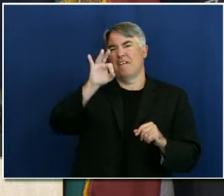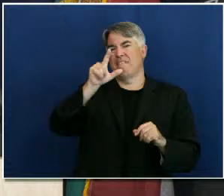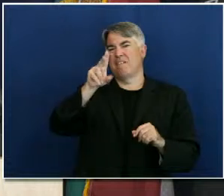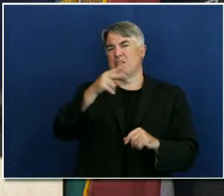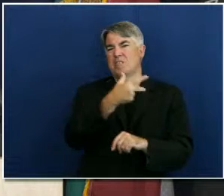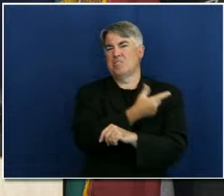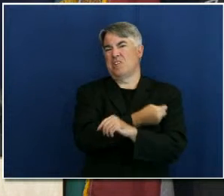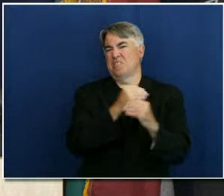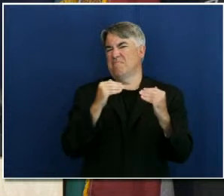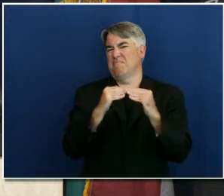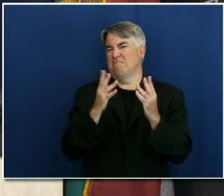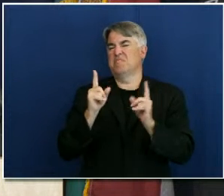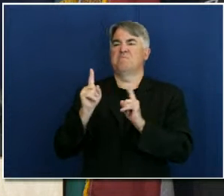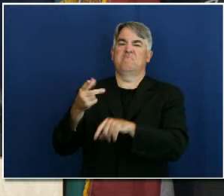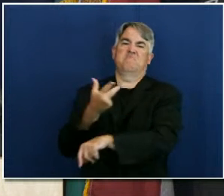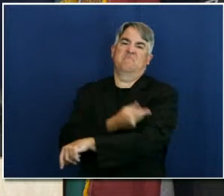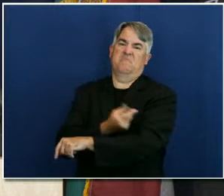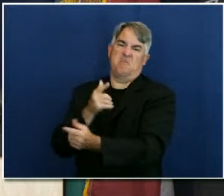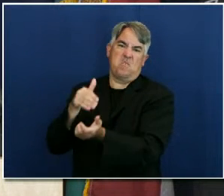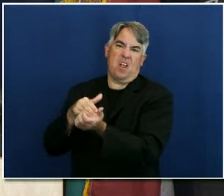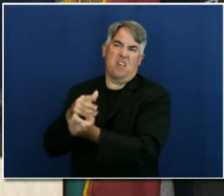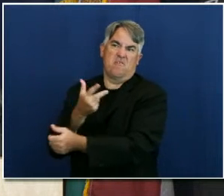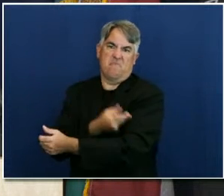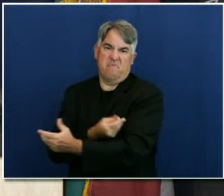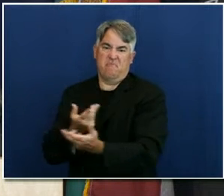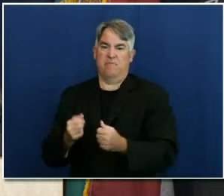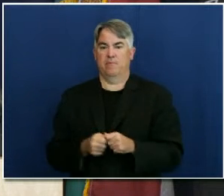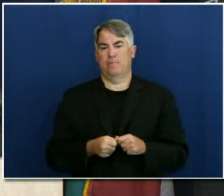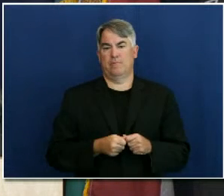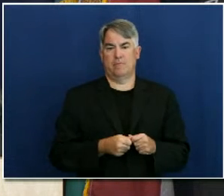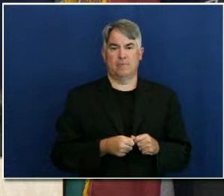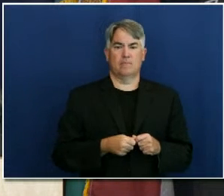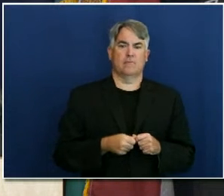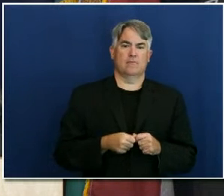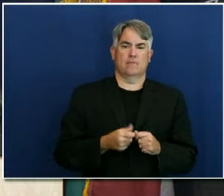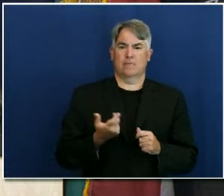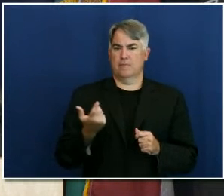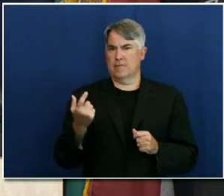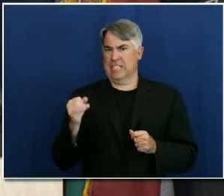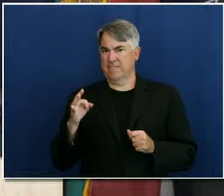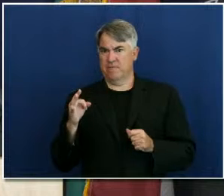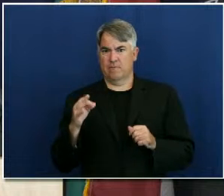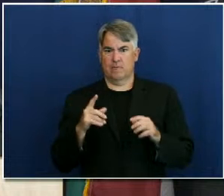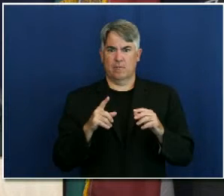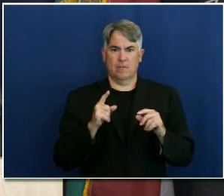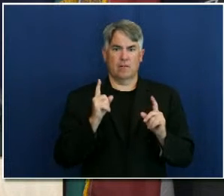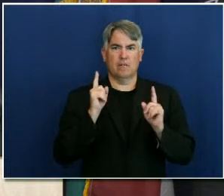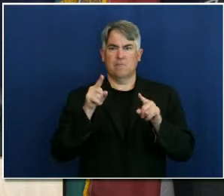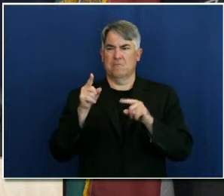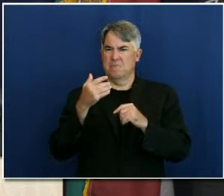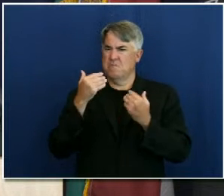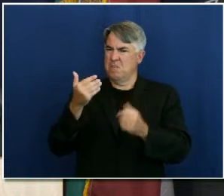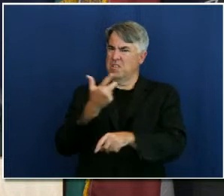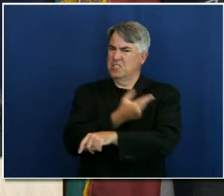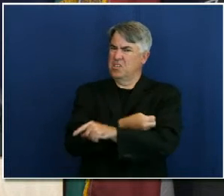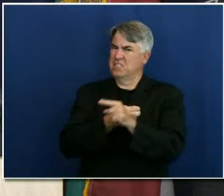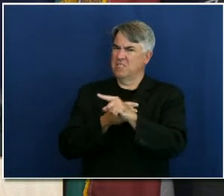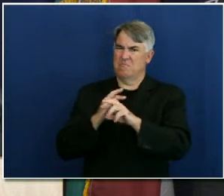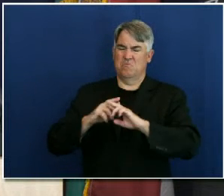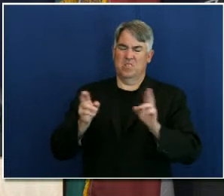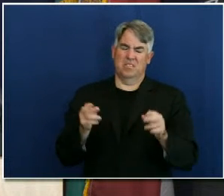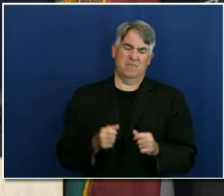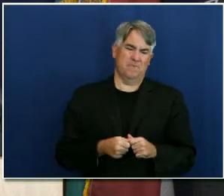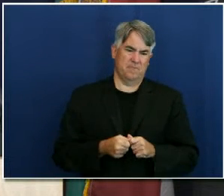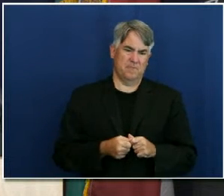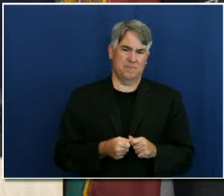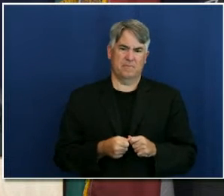to serve the needs of anyone in San Diego County, but it will, after June, become a little bit more limited. Next week, we expect to have more information